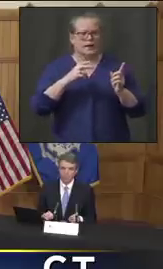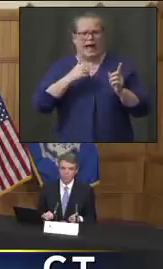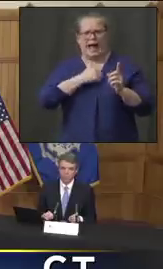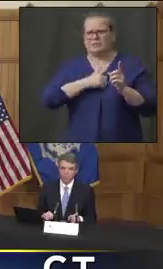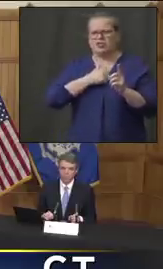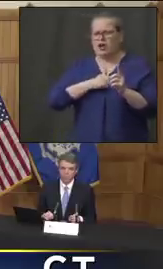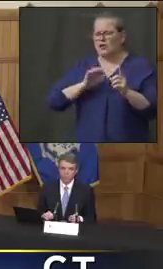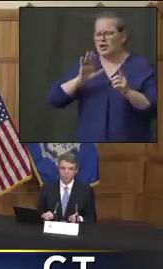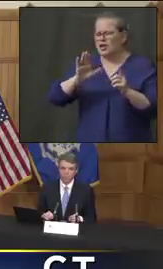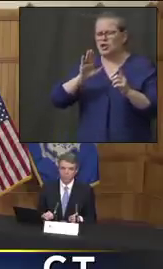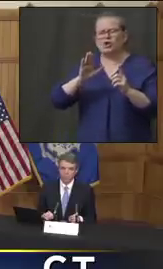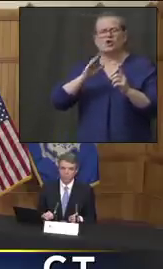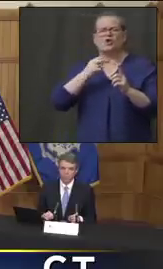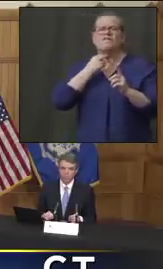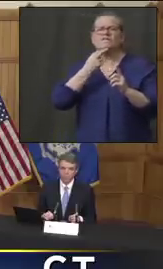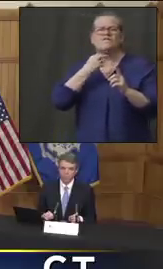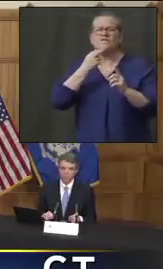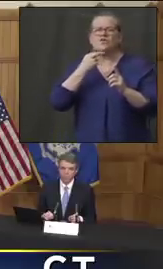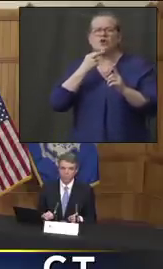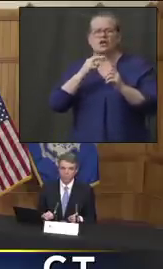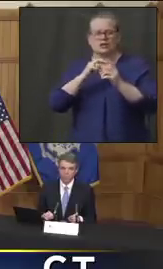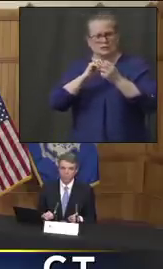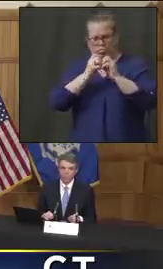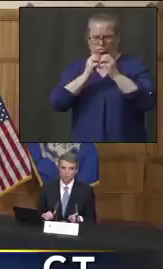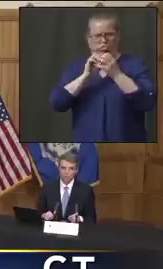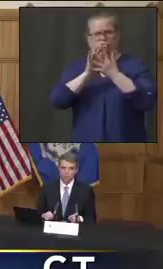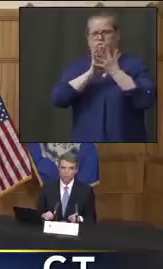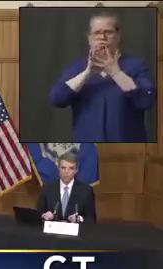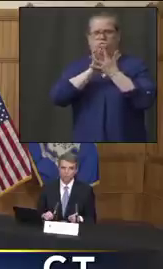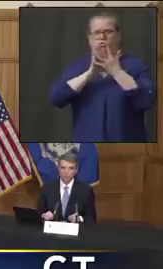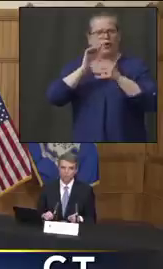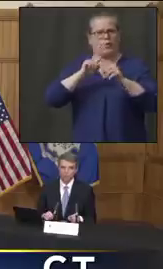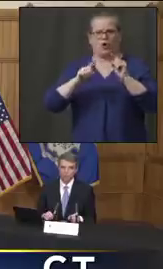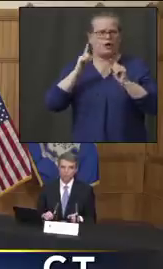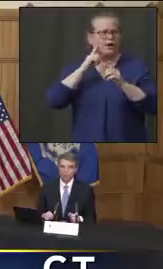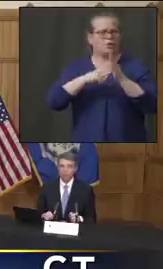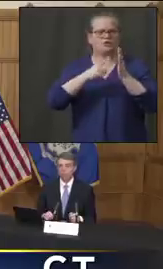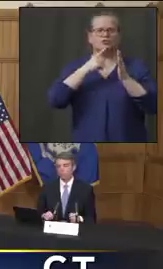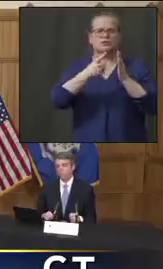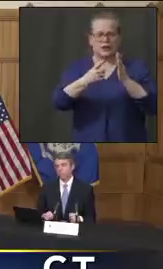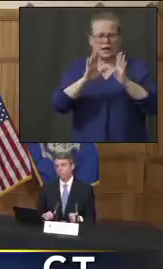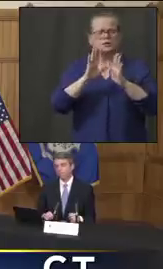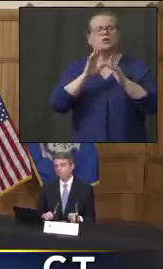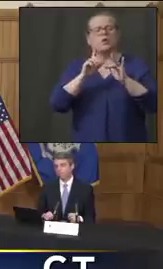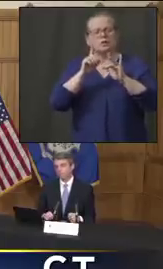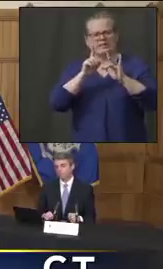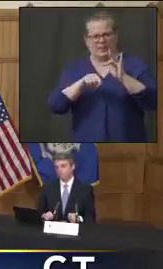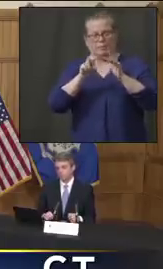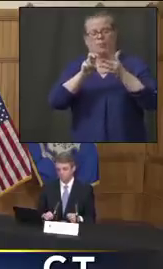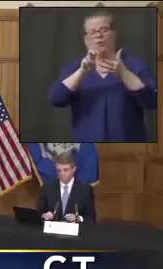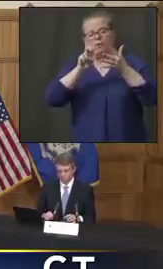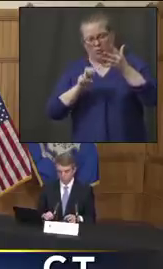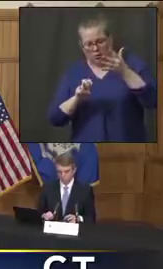Your audio is breaking out. We'll try our best to come back around. Hearst, Connecticut Media.